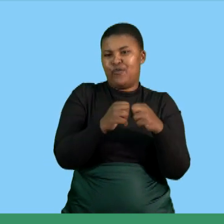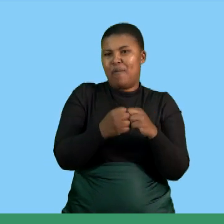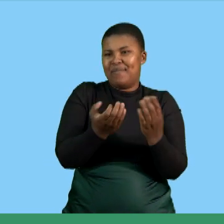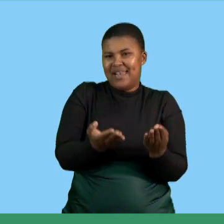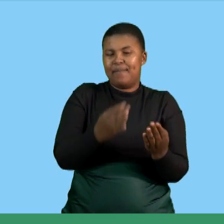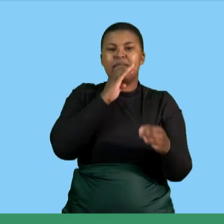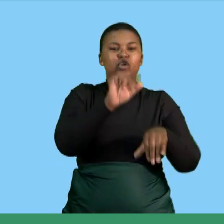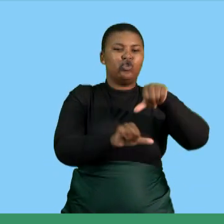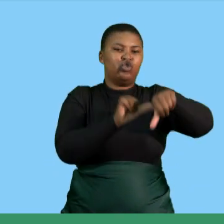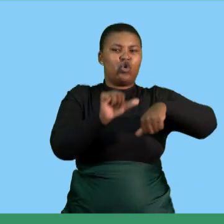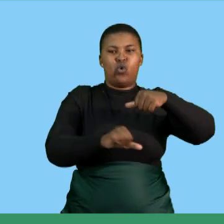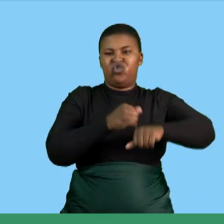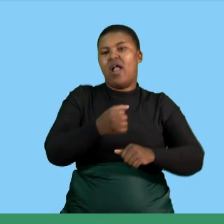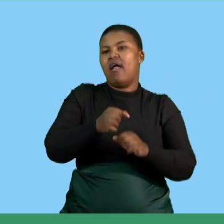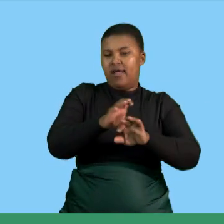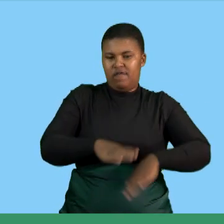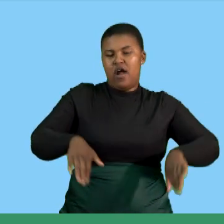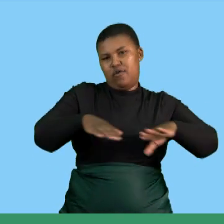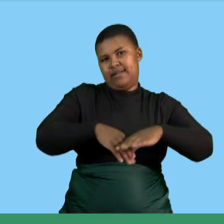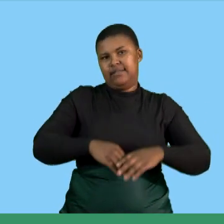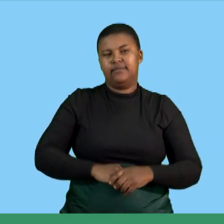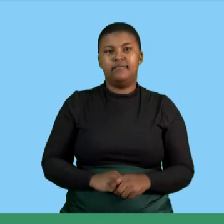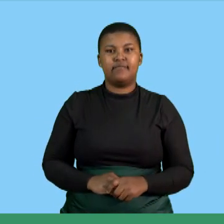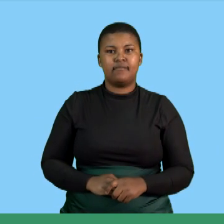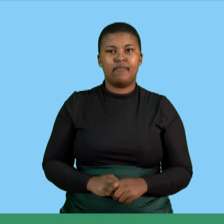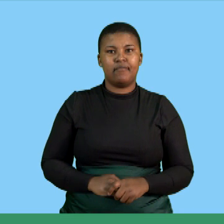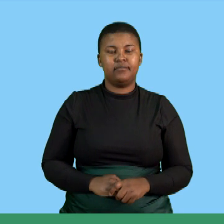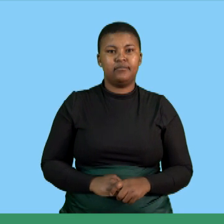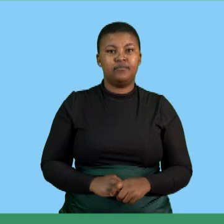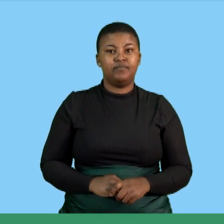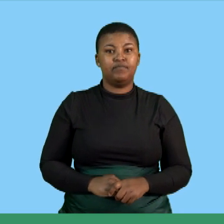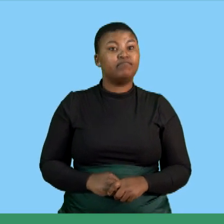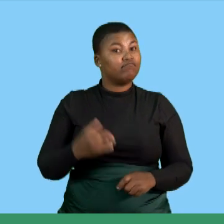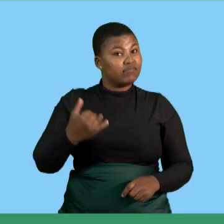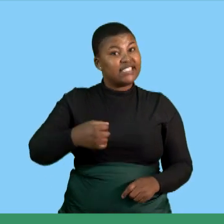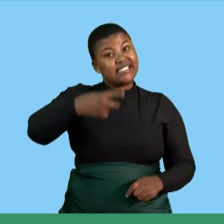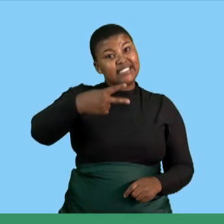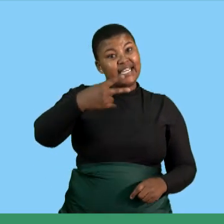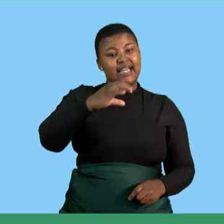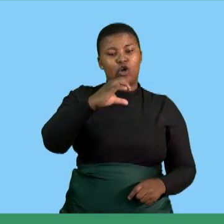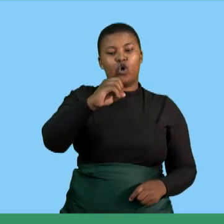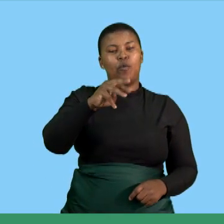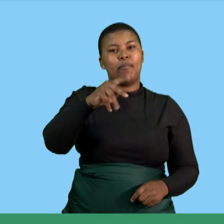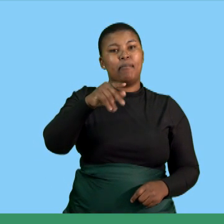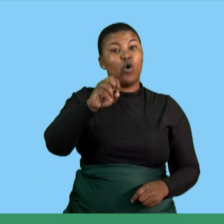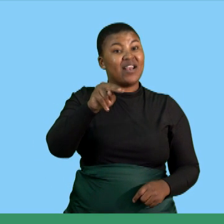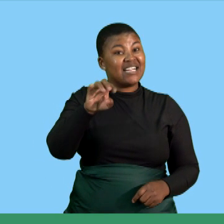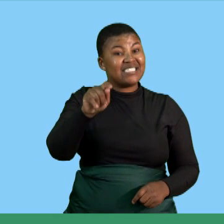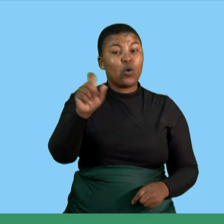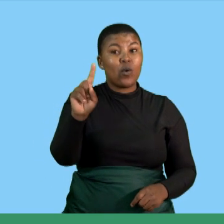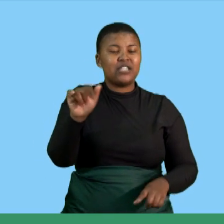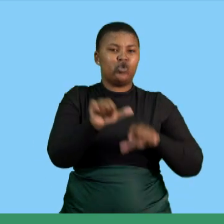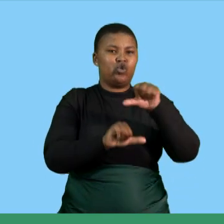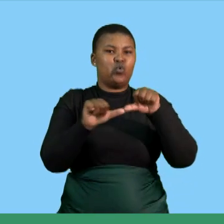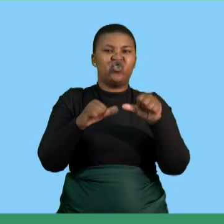can then be seen as a social environmental component. So then our second component will then be